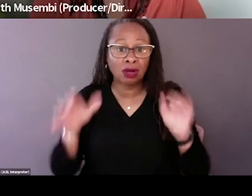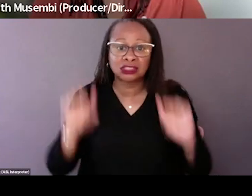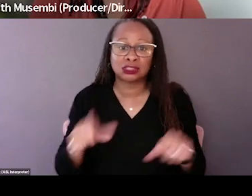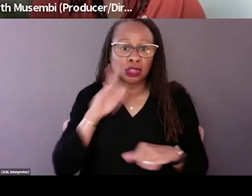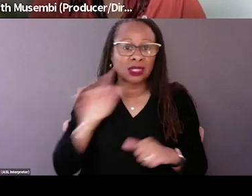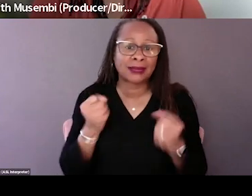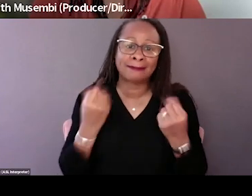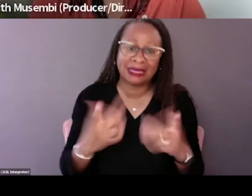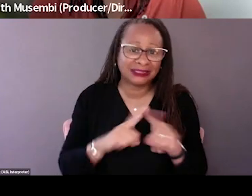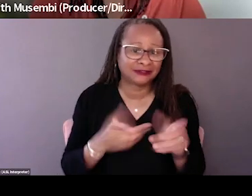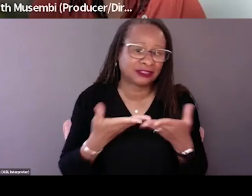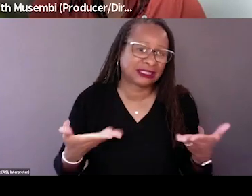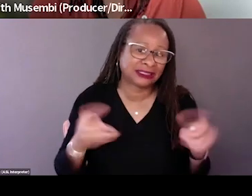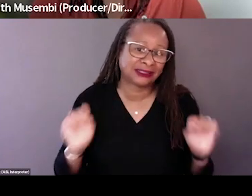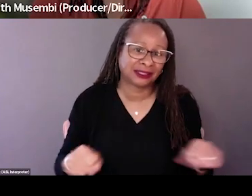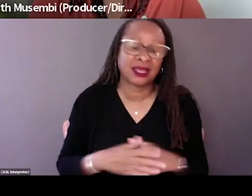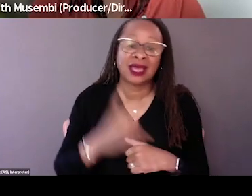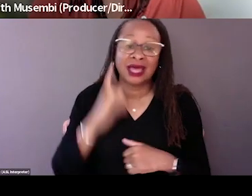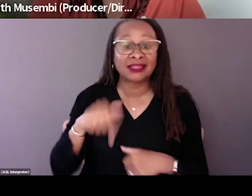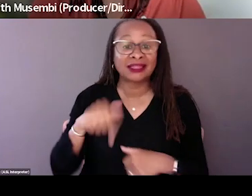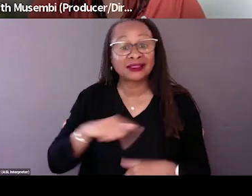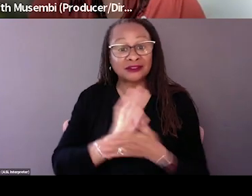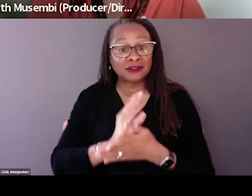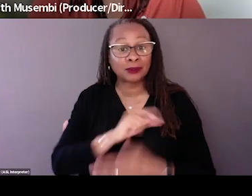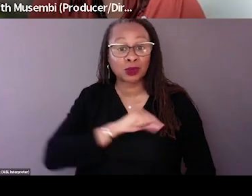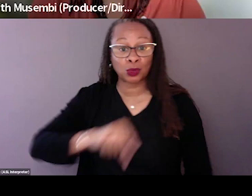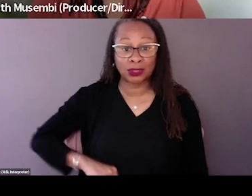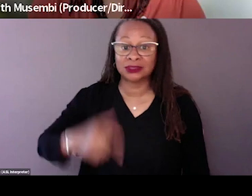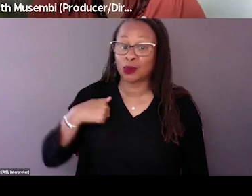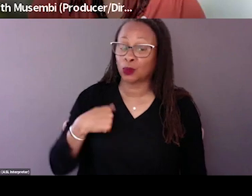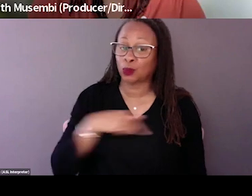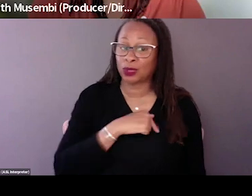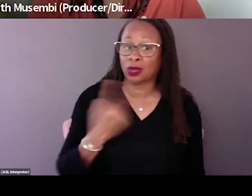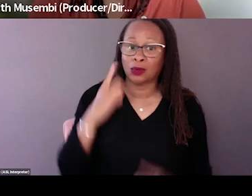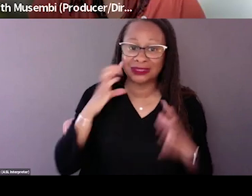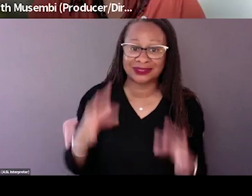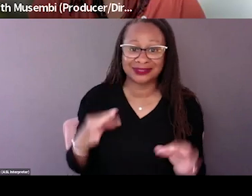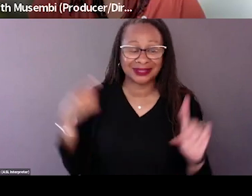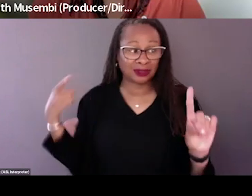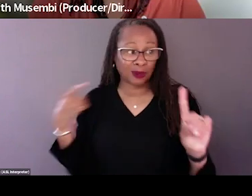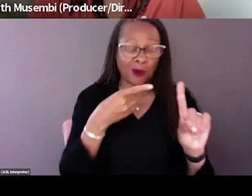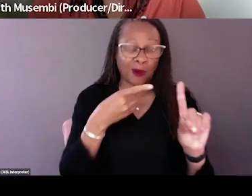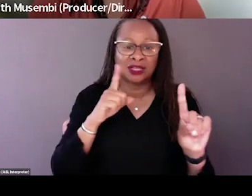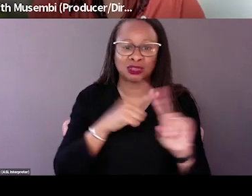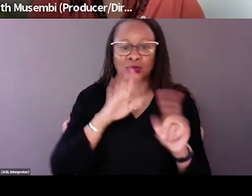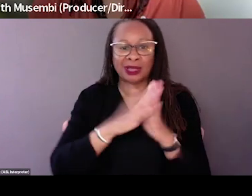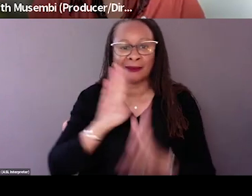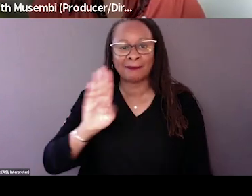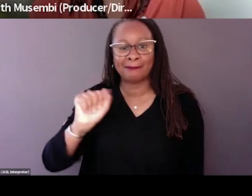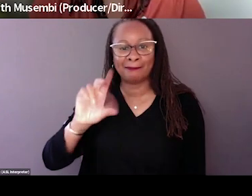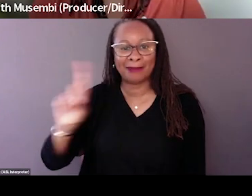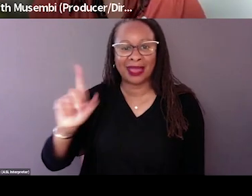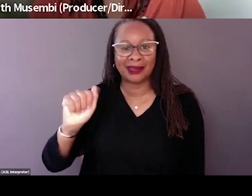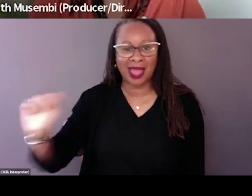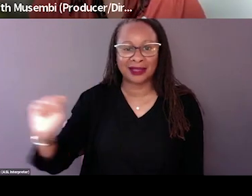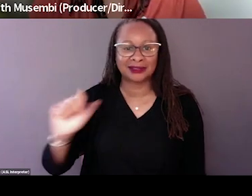And I think Queens, we always intended it to be badass and entertaining and broad, and to bring in